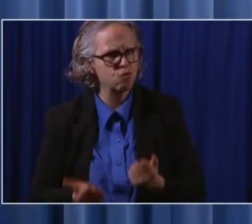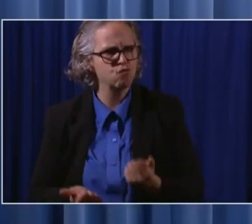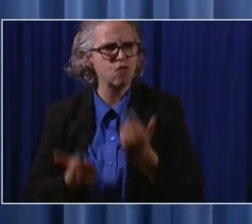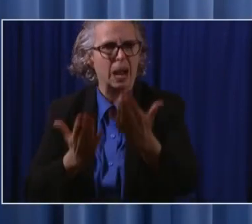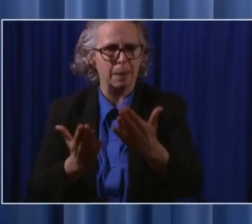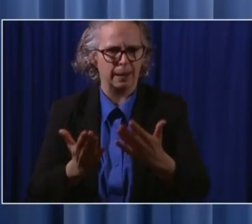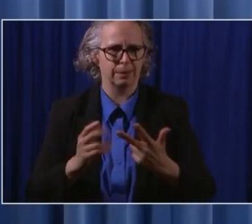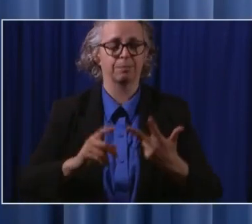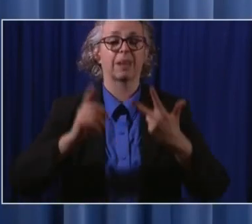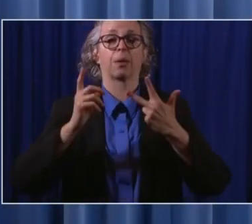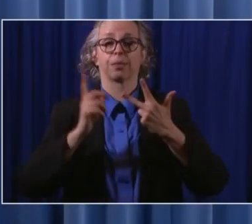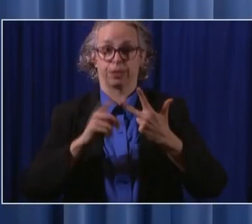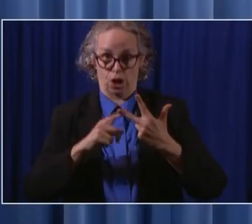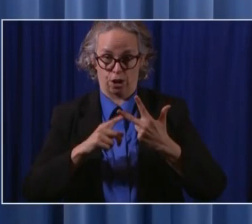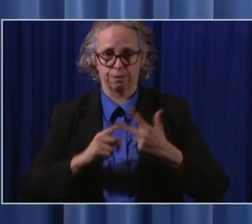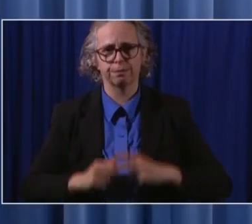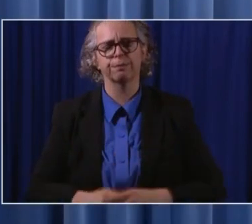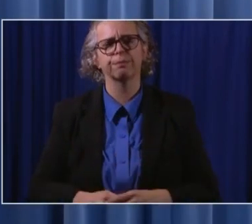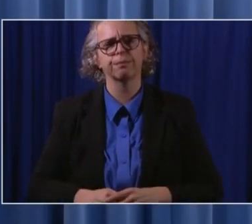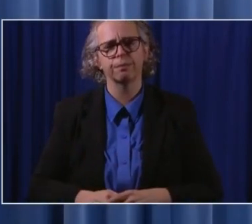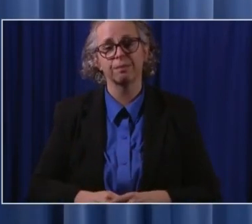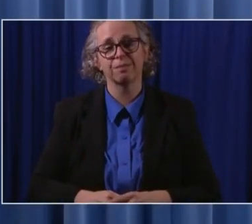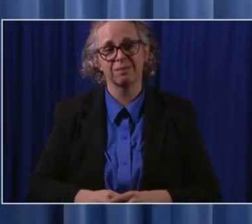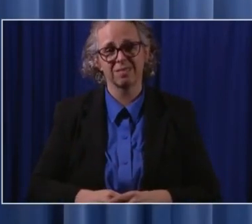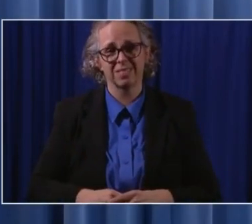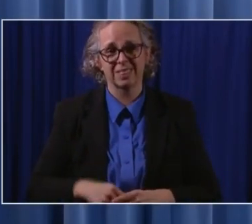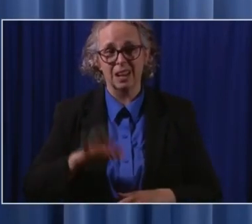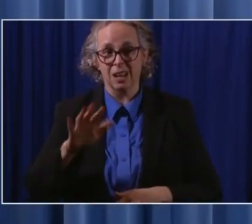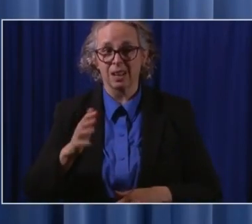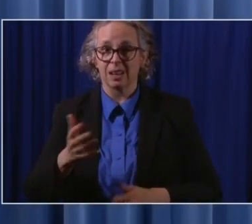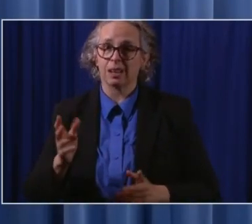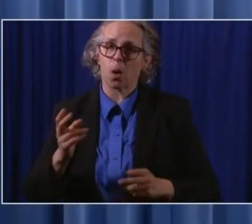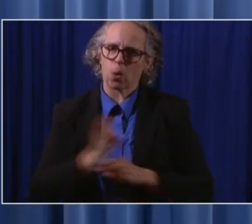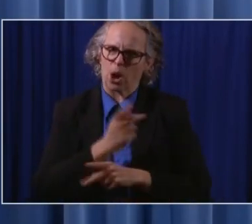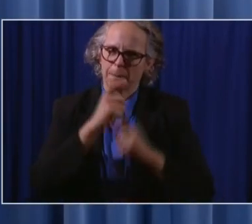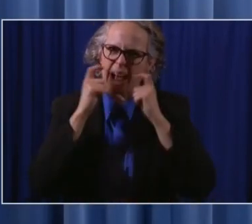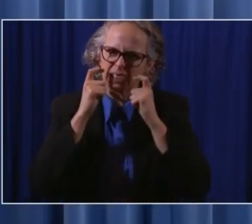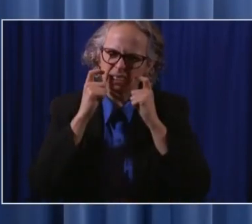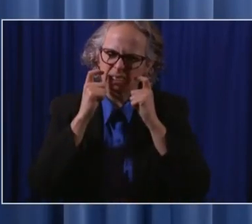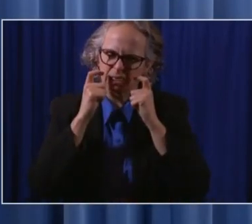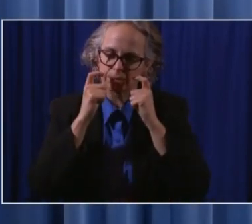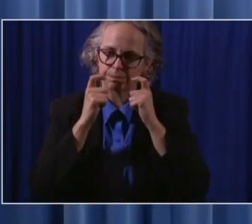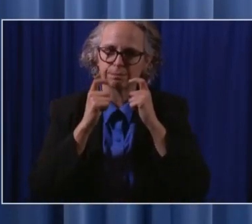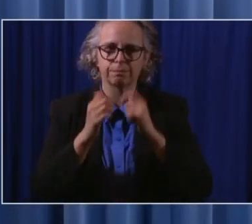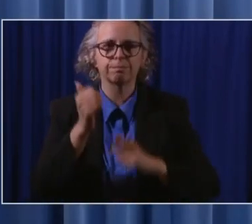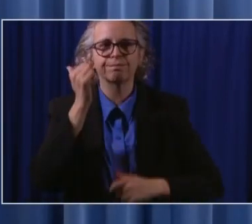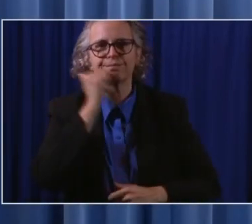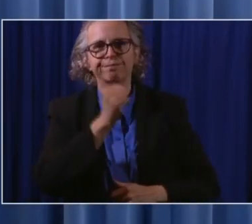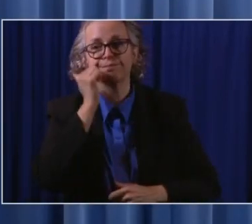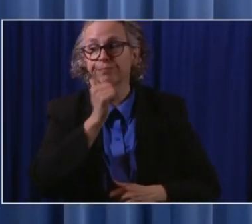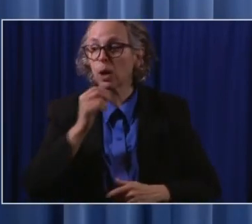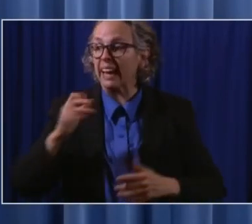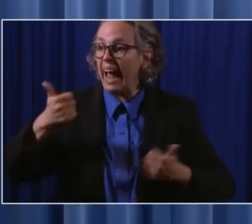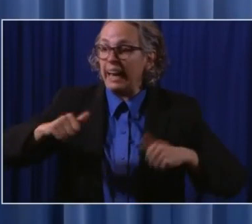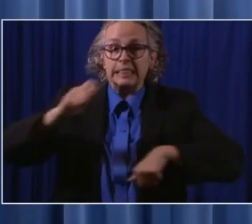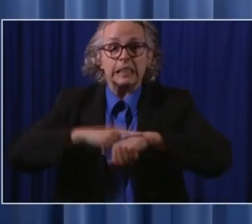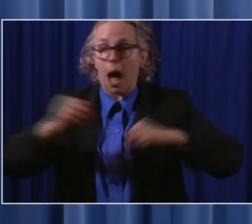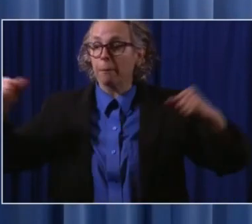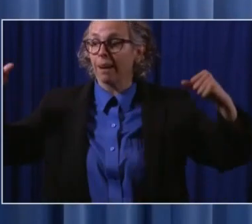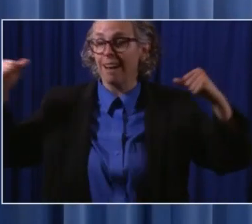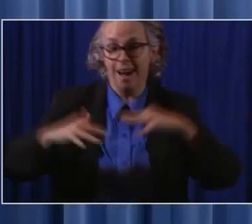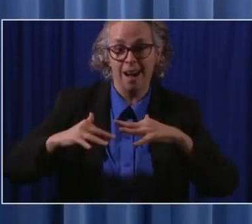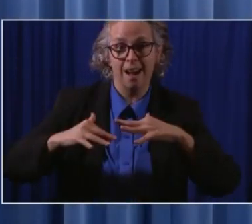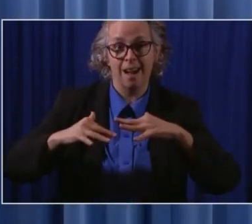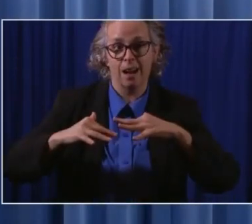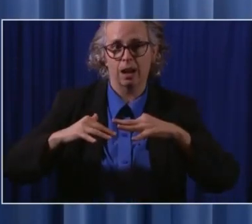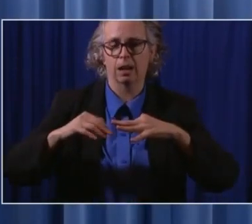we recommend that everyone wear a mask at all times at gatherings. Again, what happens is that we all